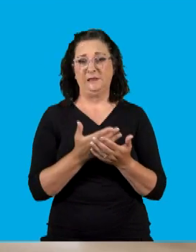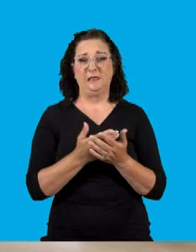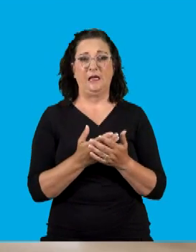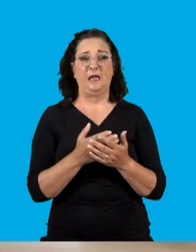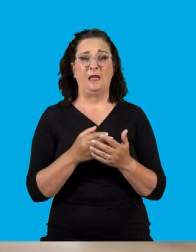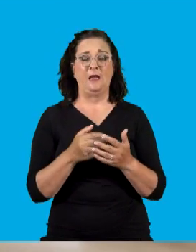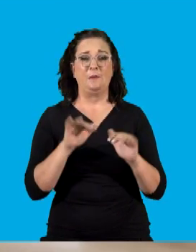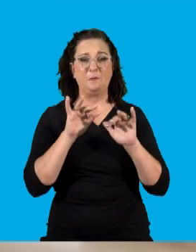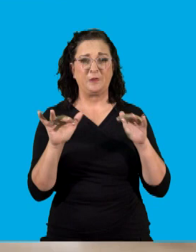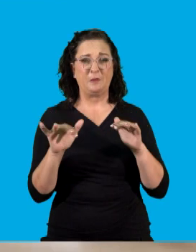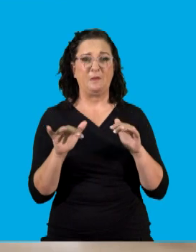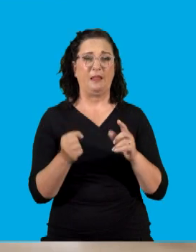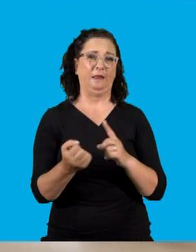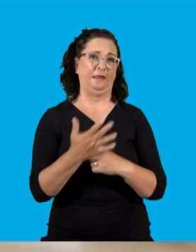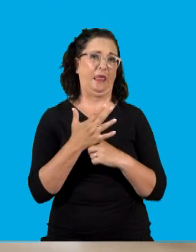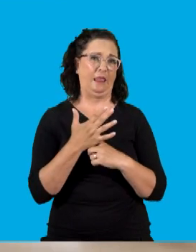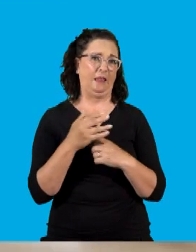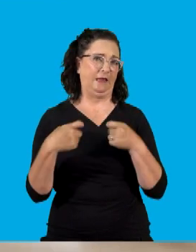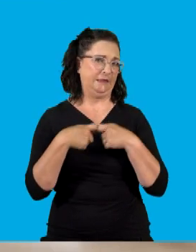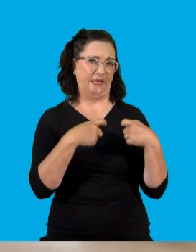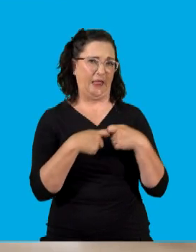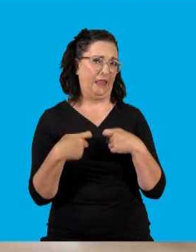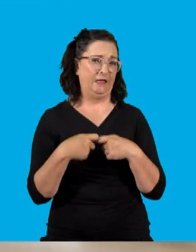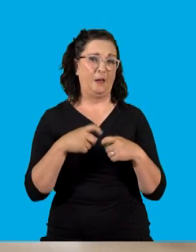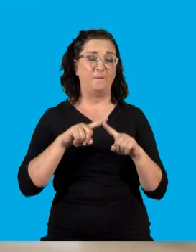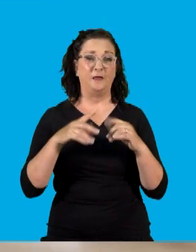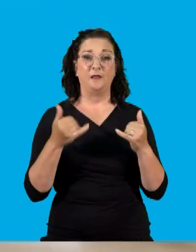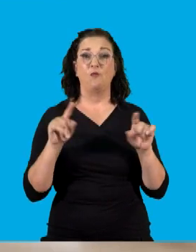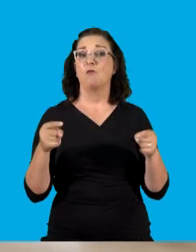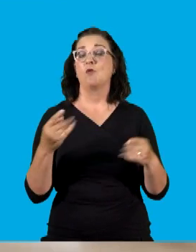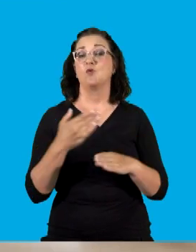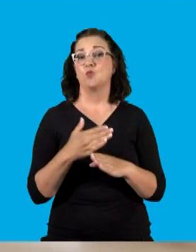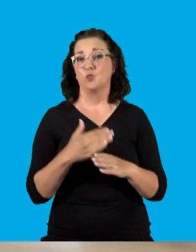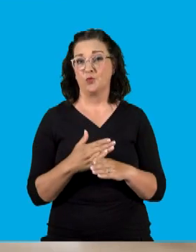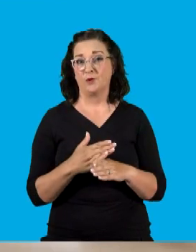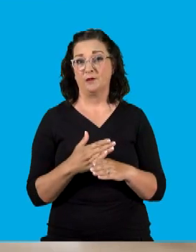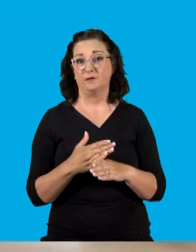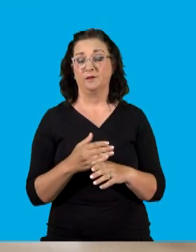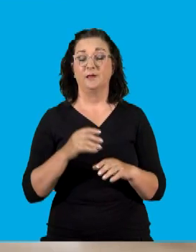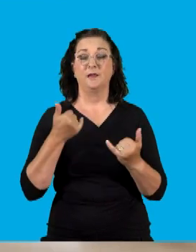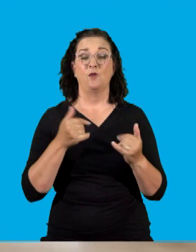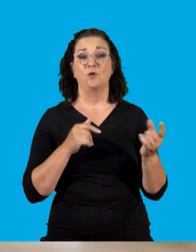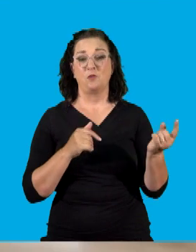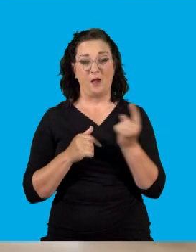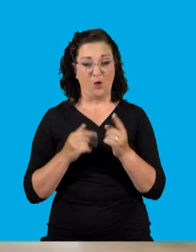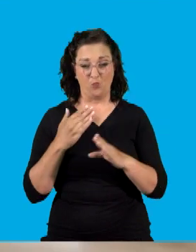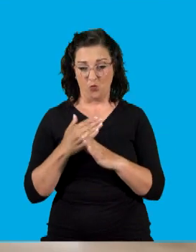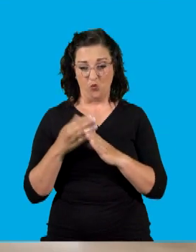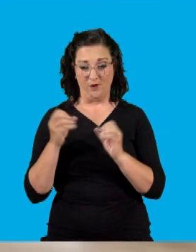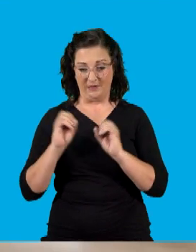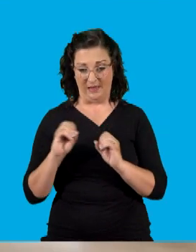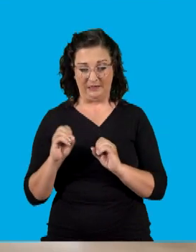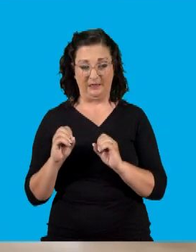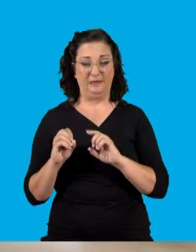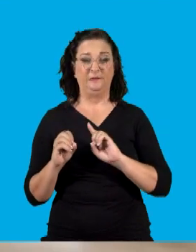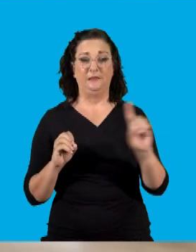people who are HIV positive. So these people end up being absent from the workplace, and their absenteeism in turn